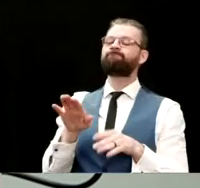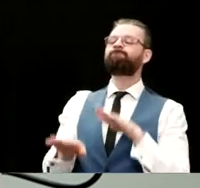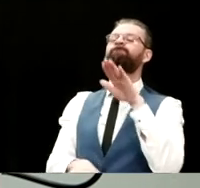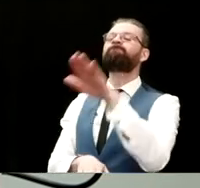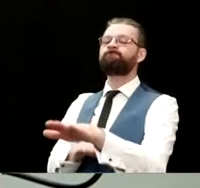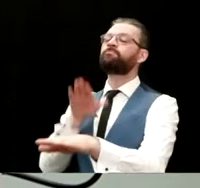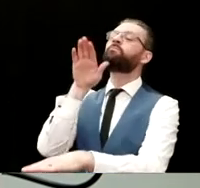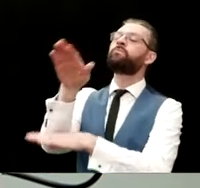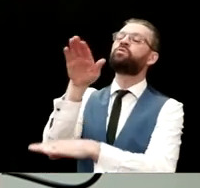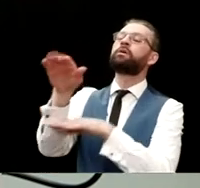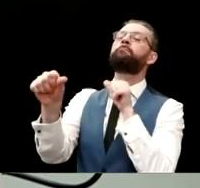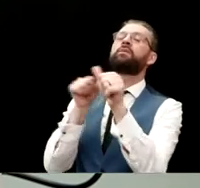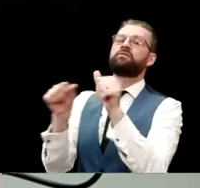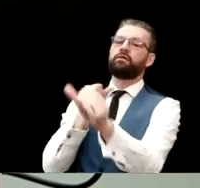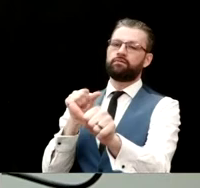better future.